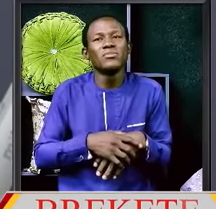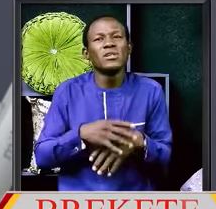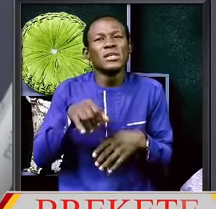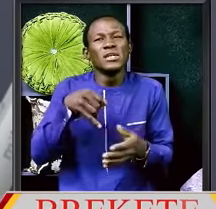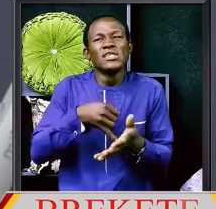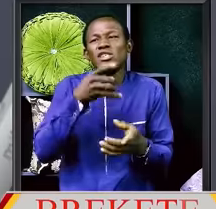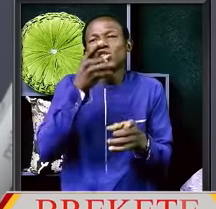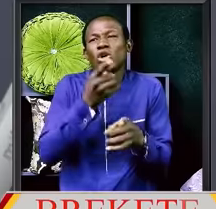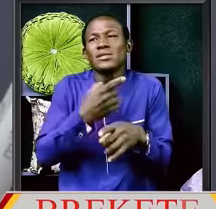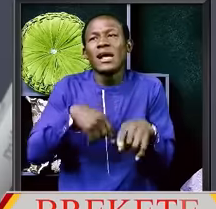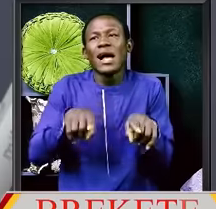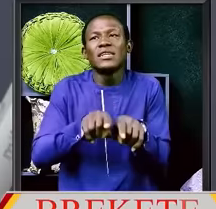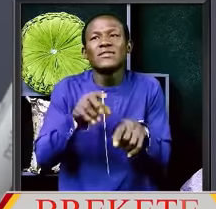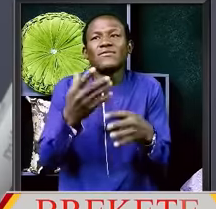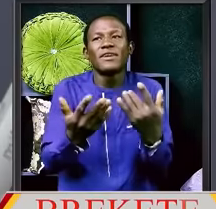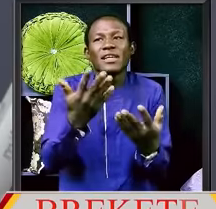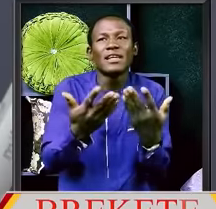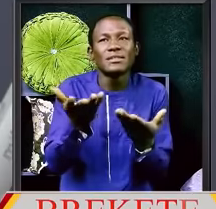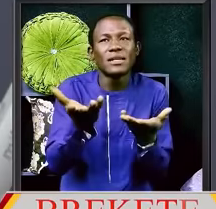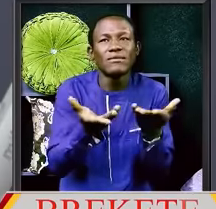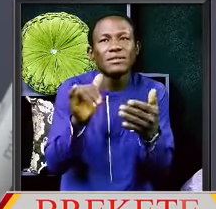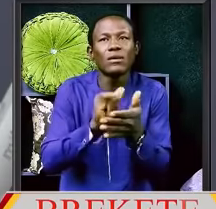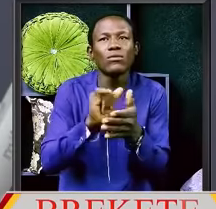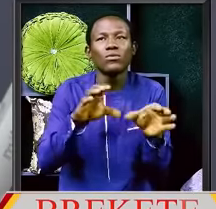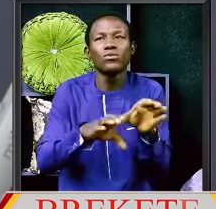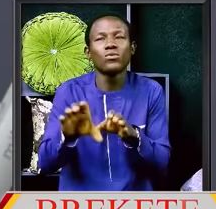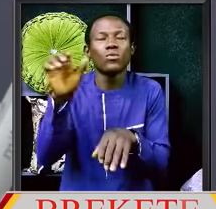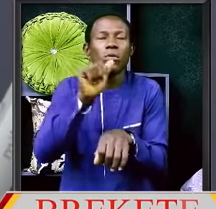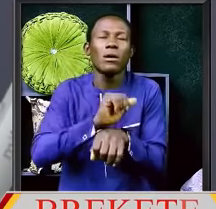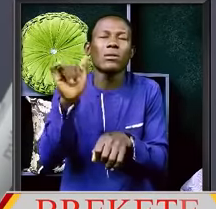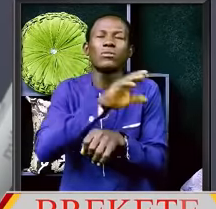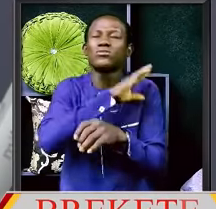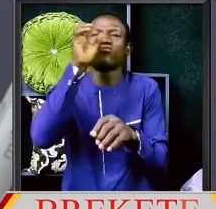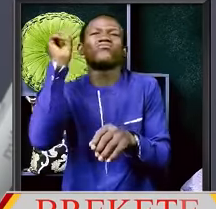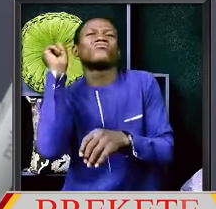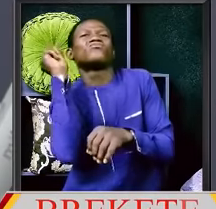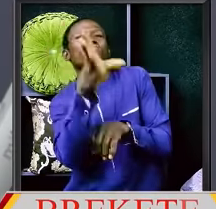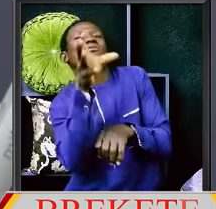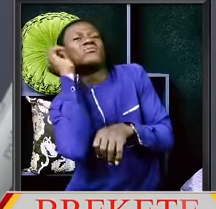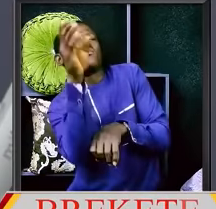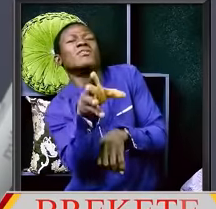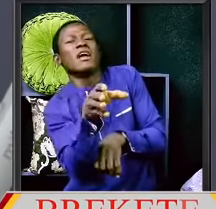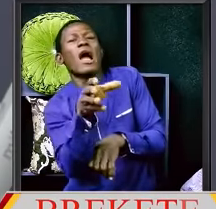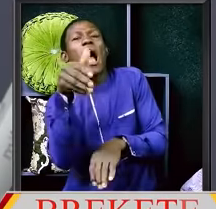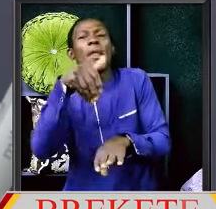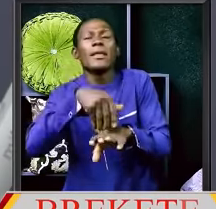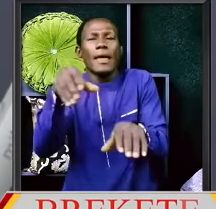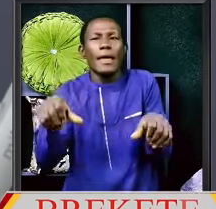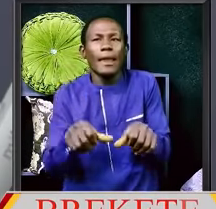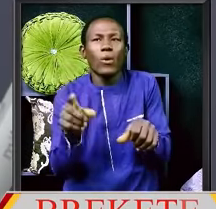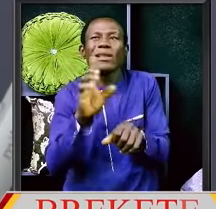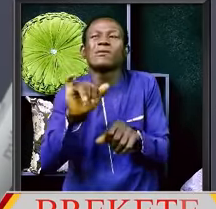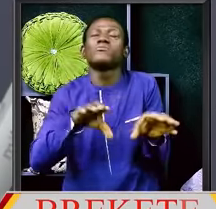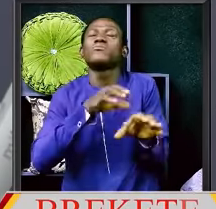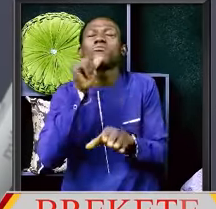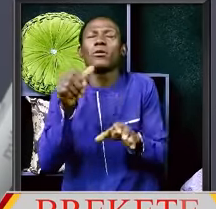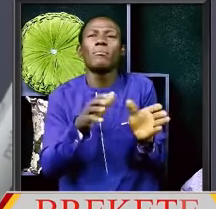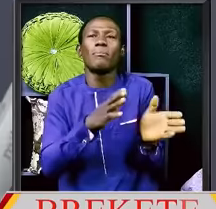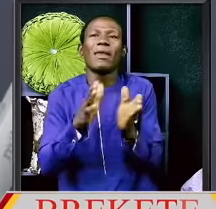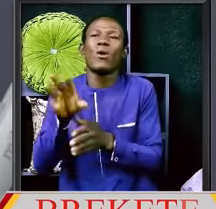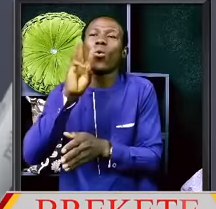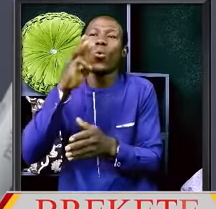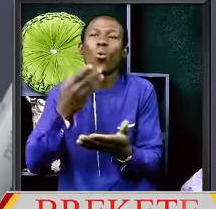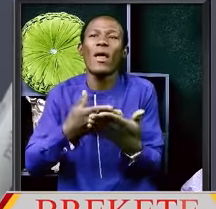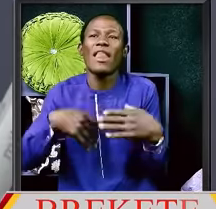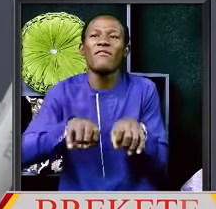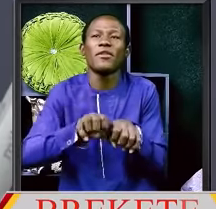It's just like fire service, we will do work. They go come, they stone them. For the areas where they no plan well, even